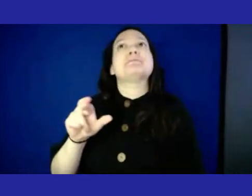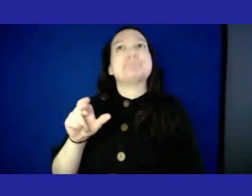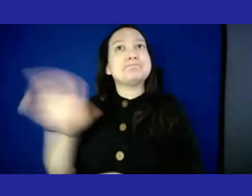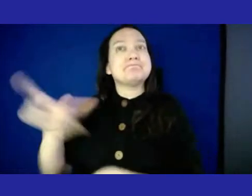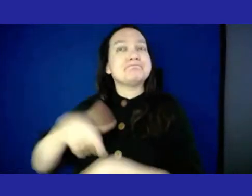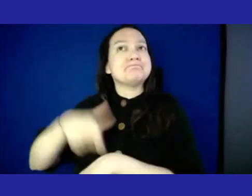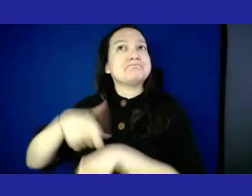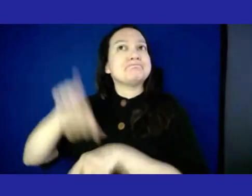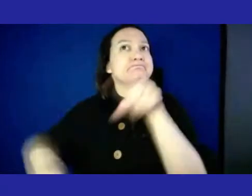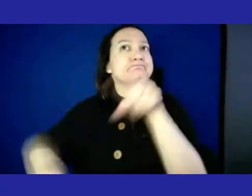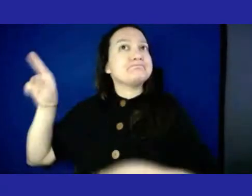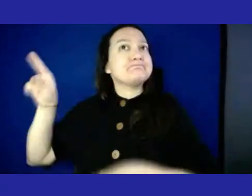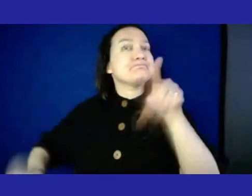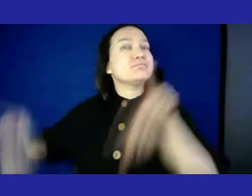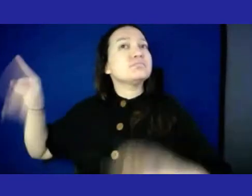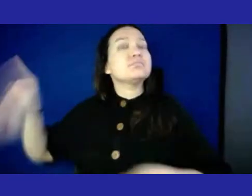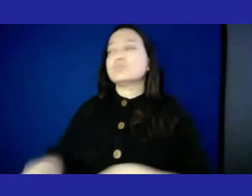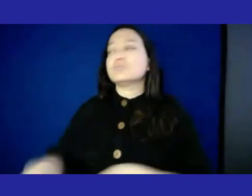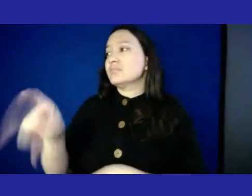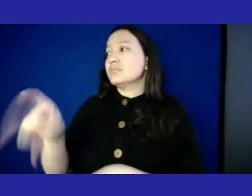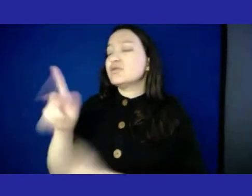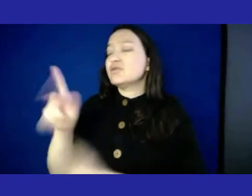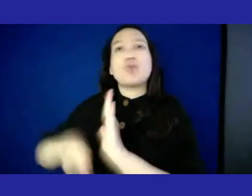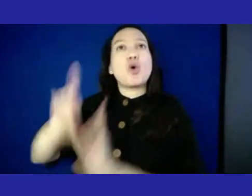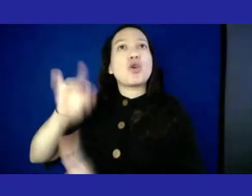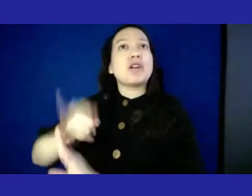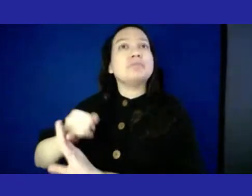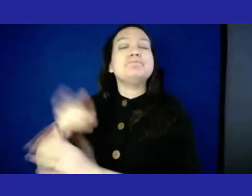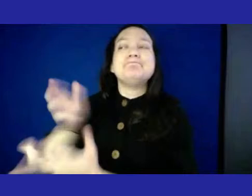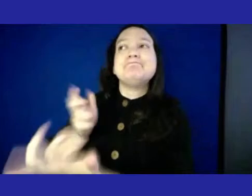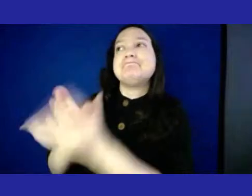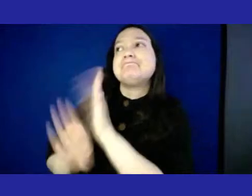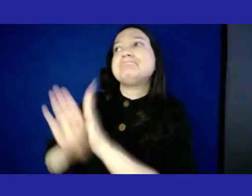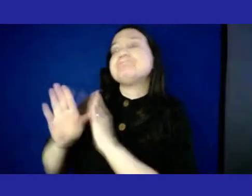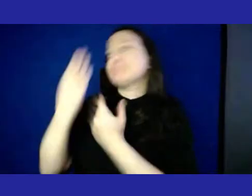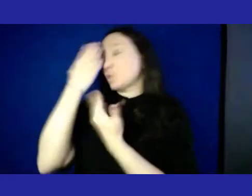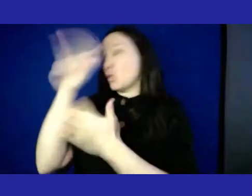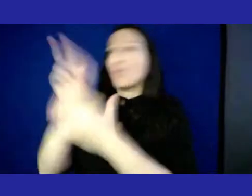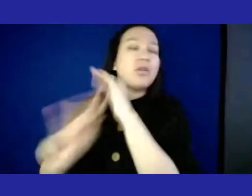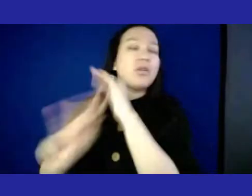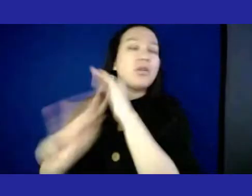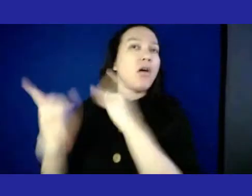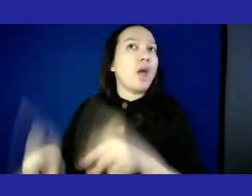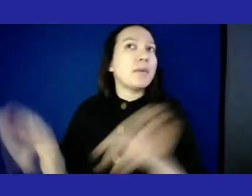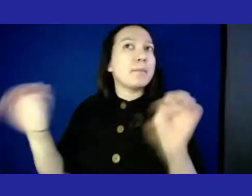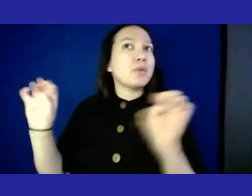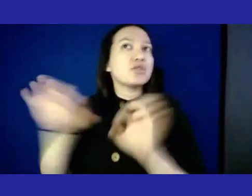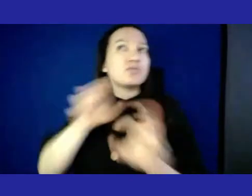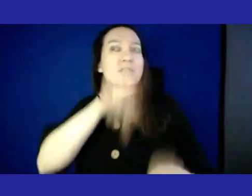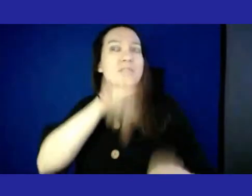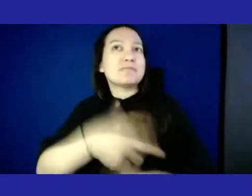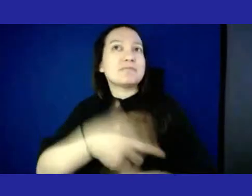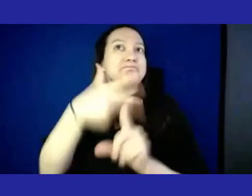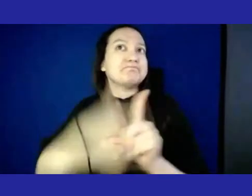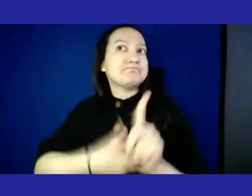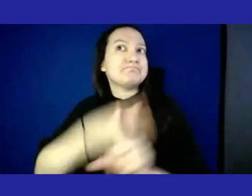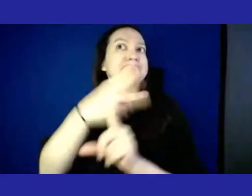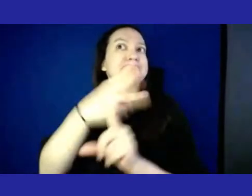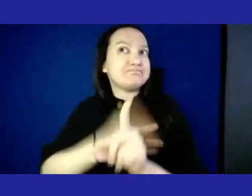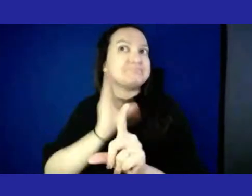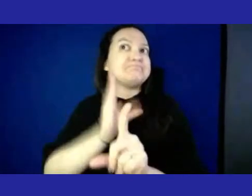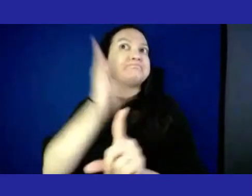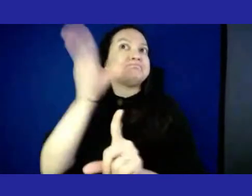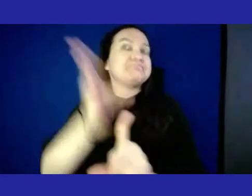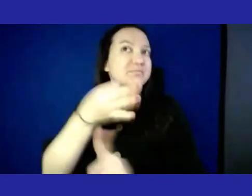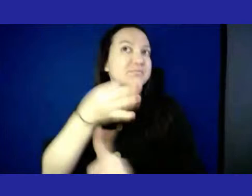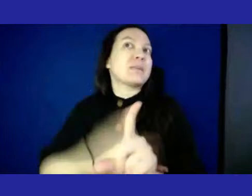times as the needs of the program develops. We don't necessarily know what's going to be happening in this emergency response 3 months, 6 months, 9 months from now.